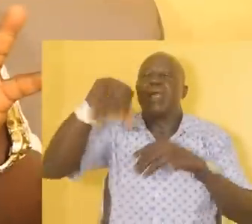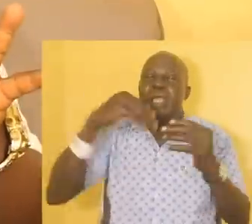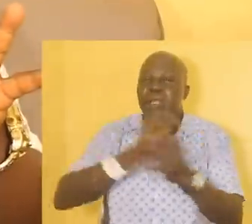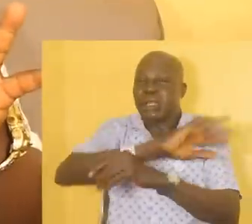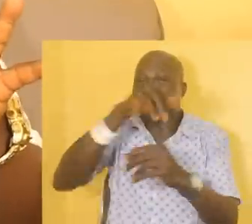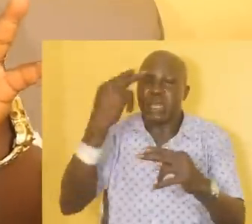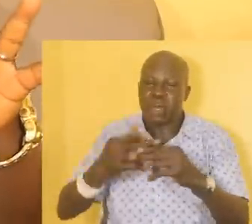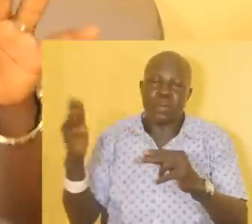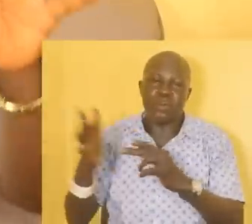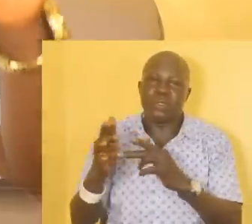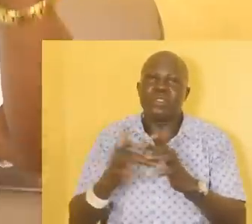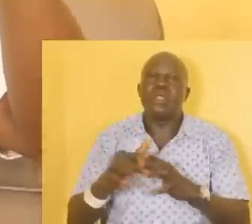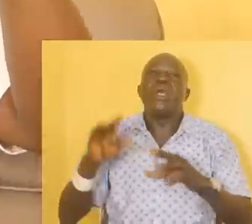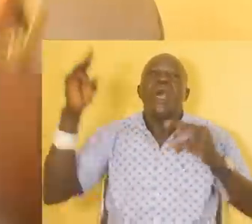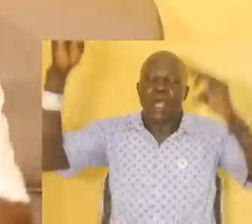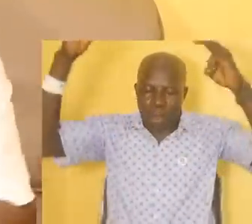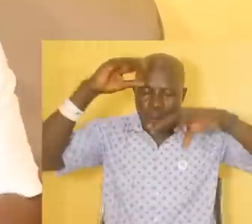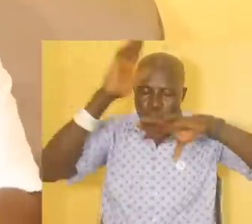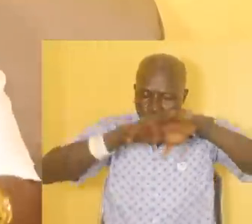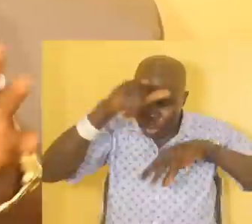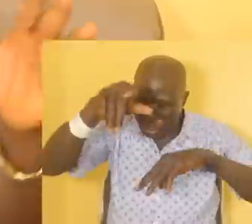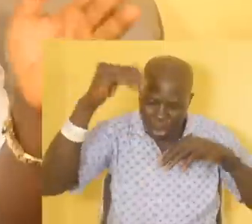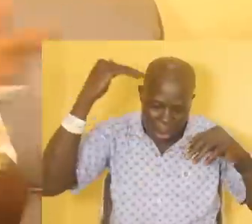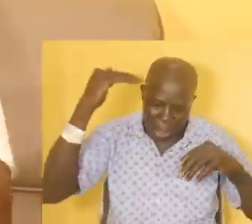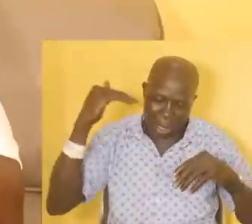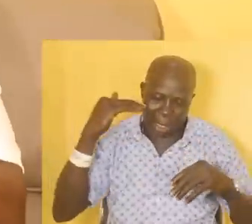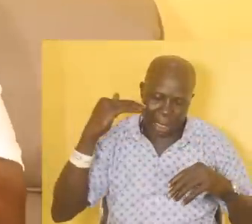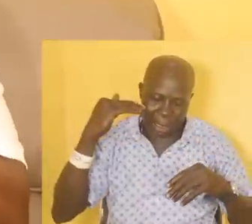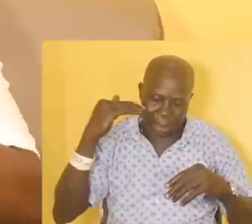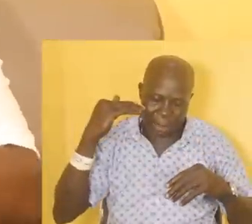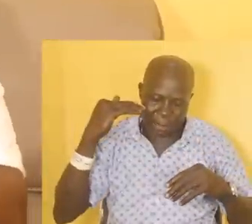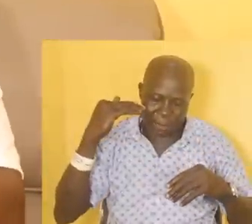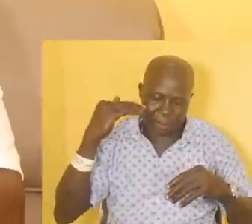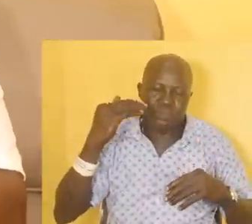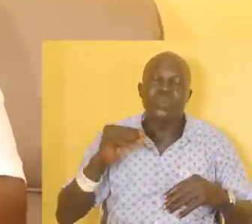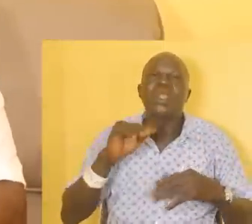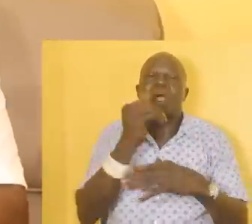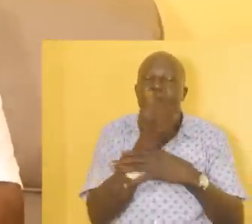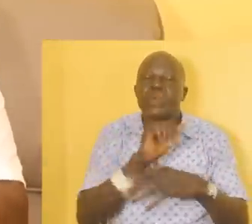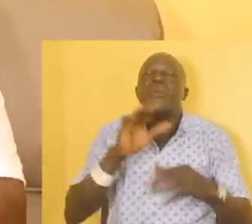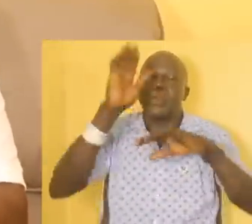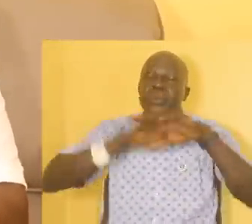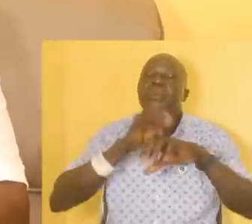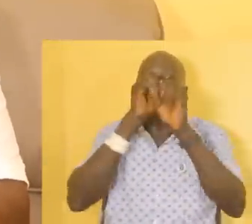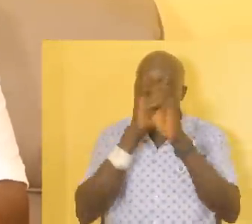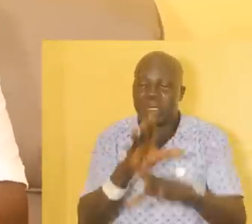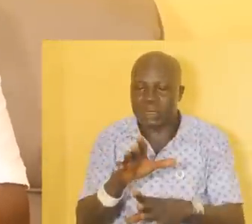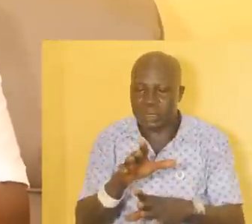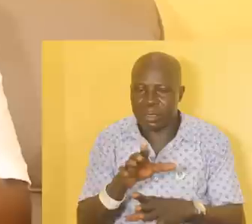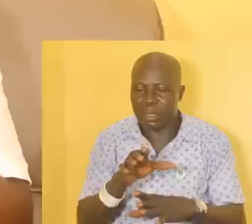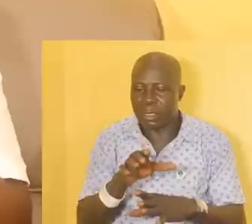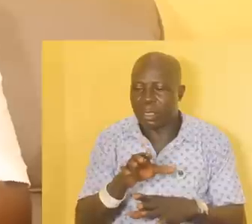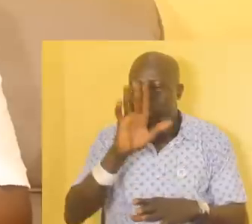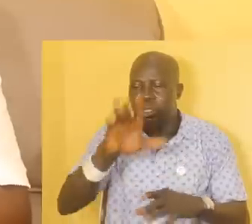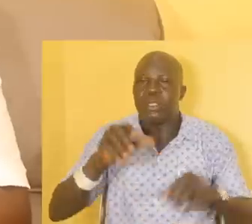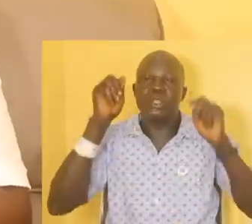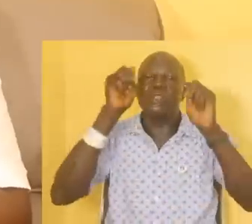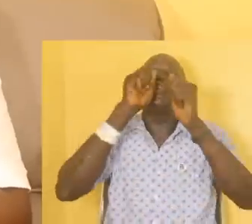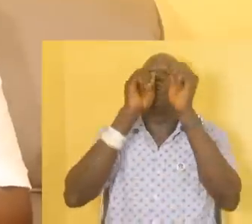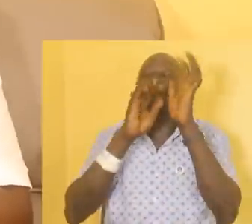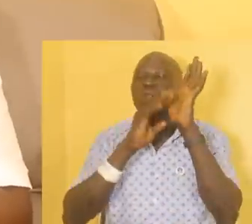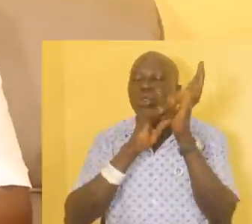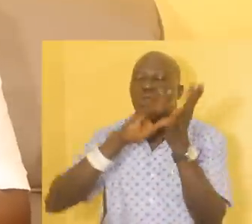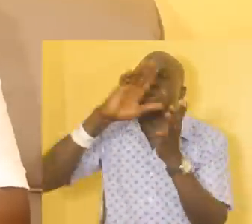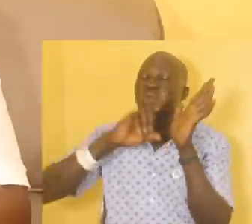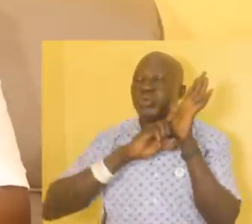of Jesus. Oh, yeah, send your glory. Amen. For share on you. What the name of Amen. Bless. Oh, God, I got it.